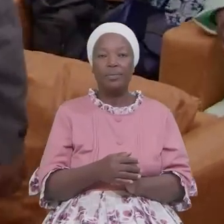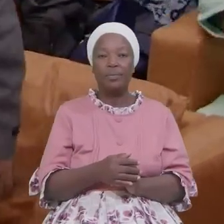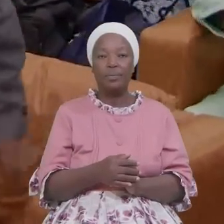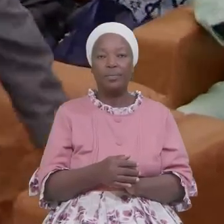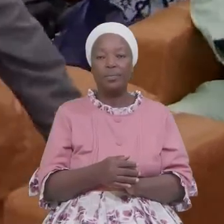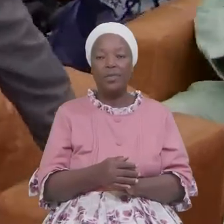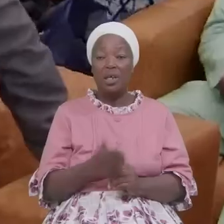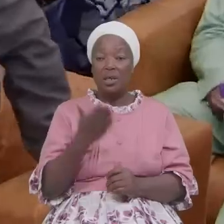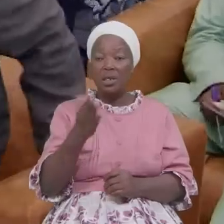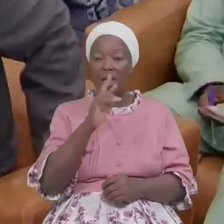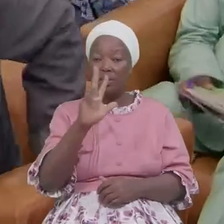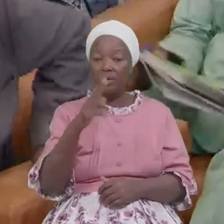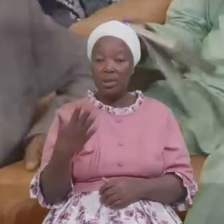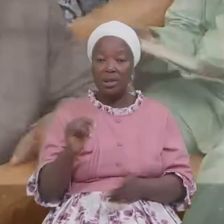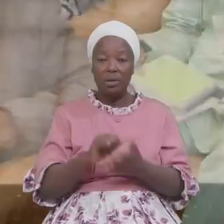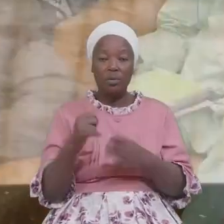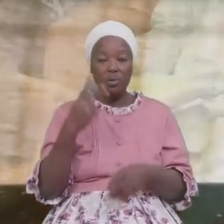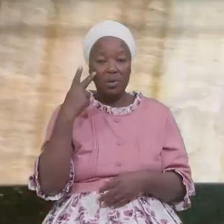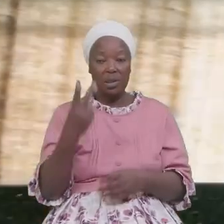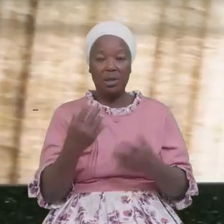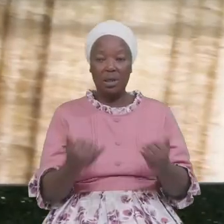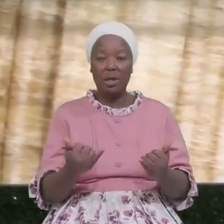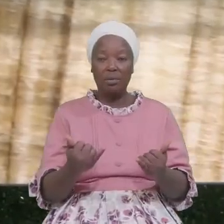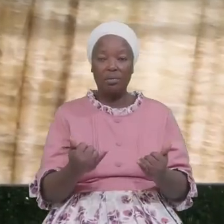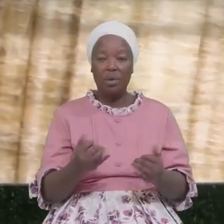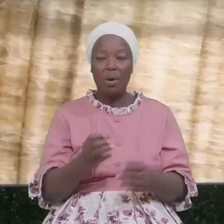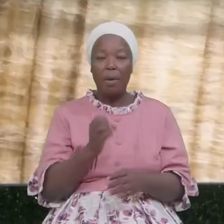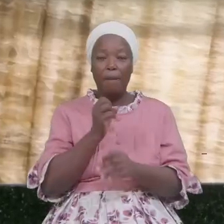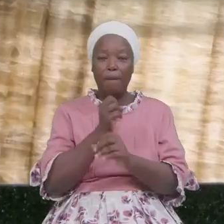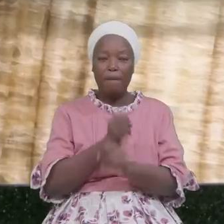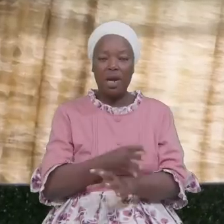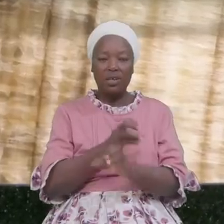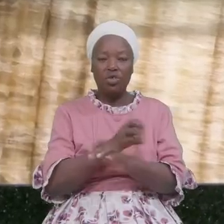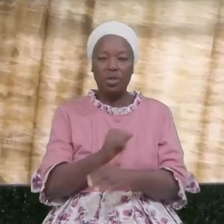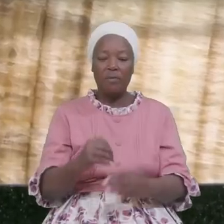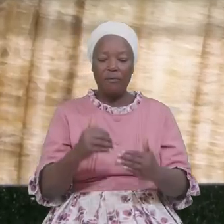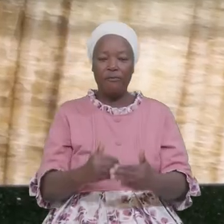There are three things we're looking at. Marching forward.